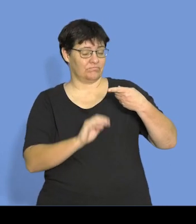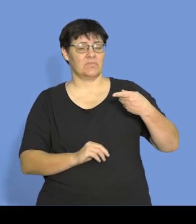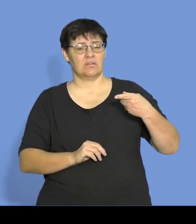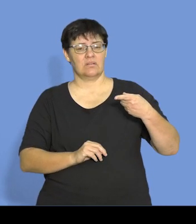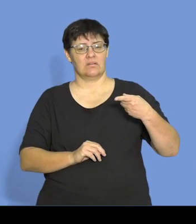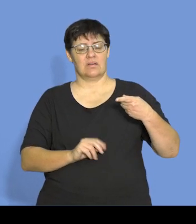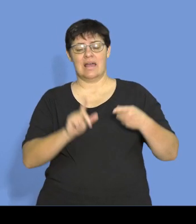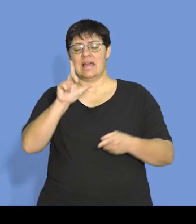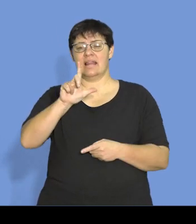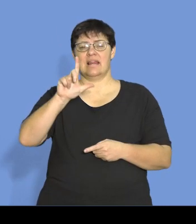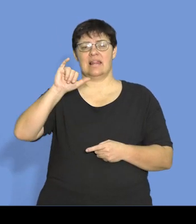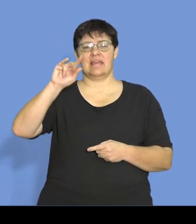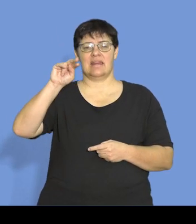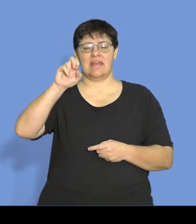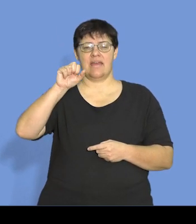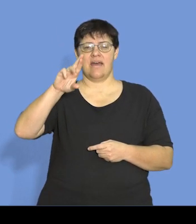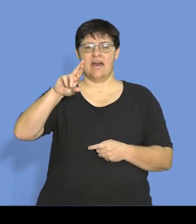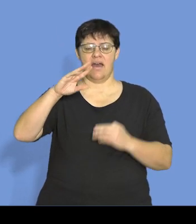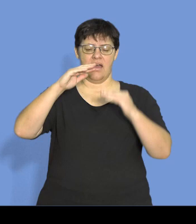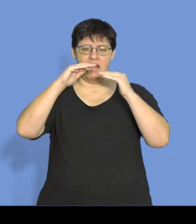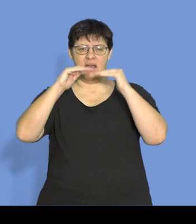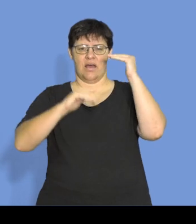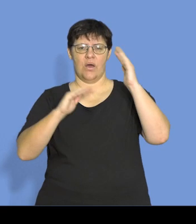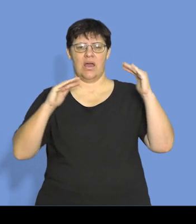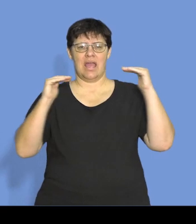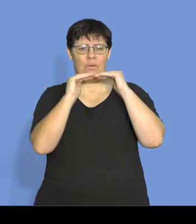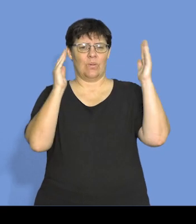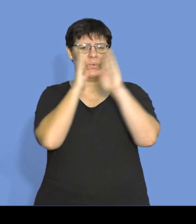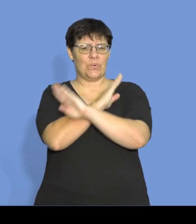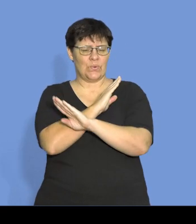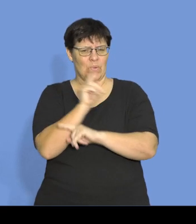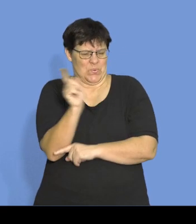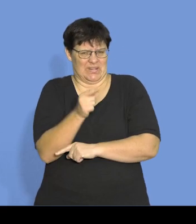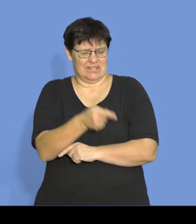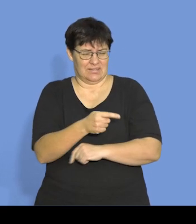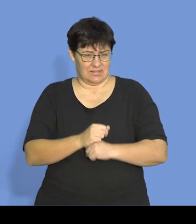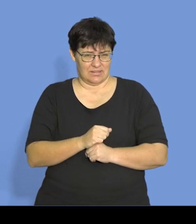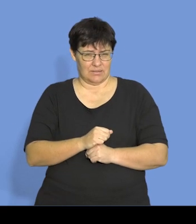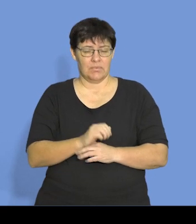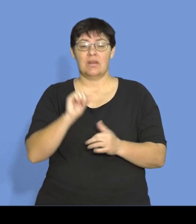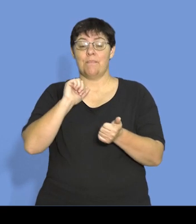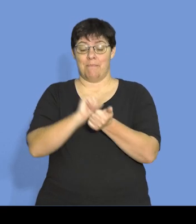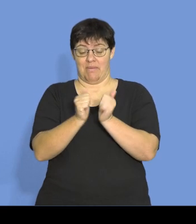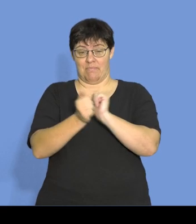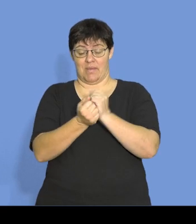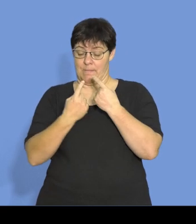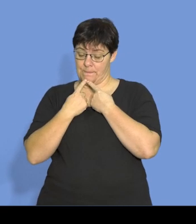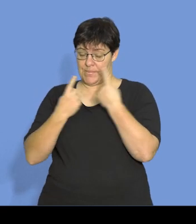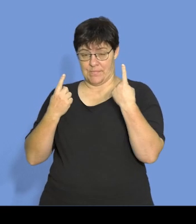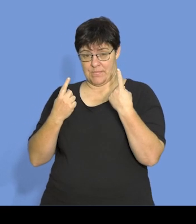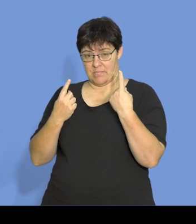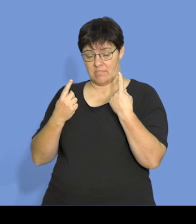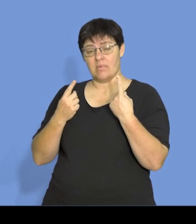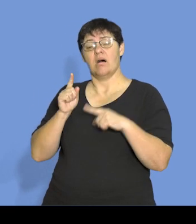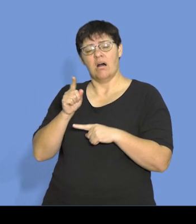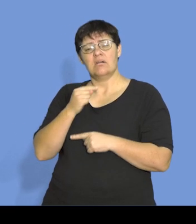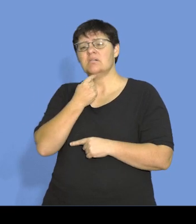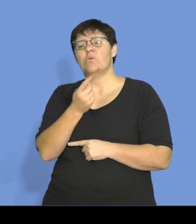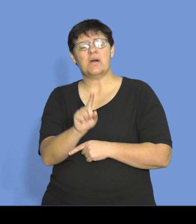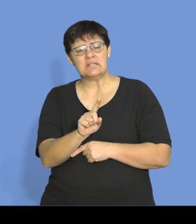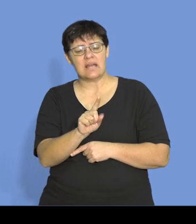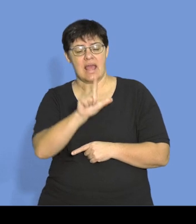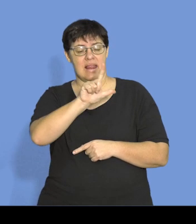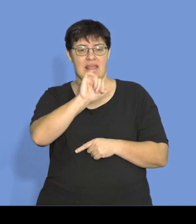definition of a linear inequality, right? This will be a mathematical statement that relates